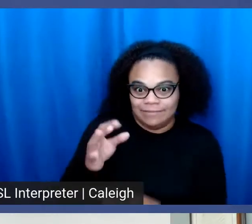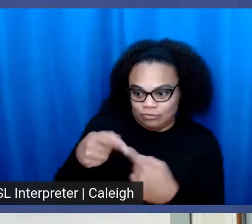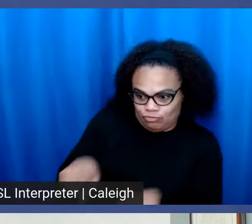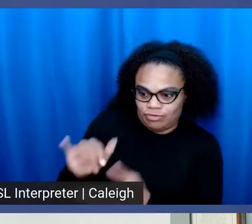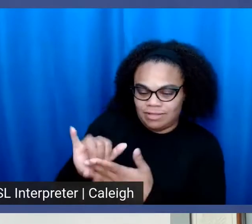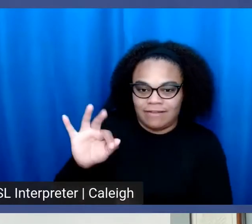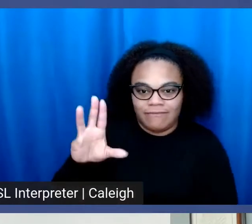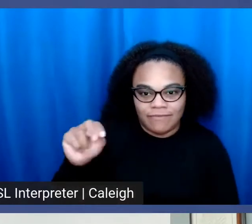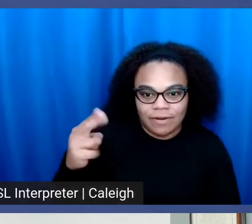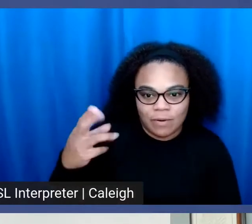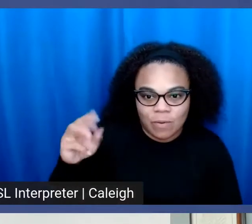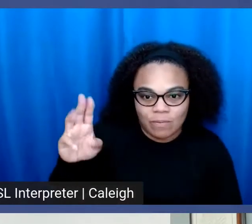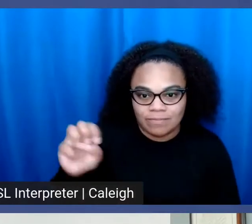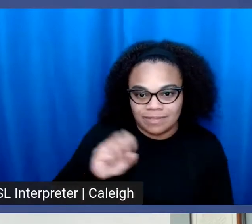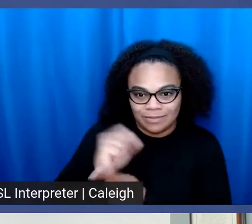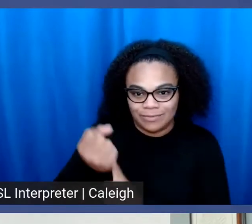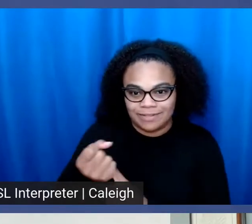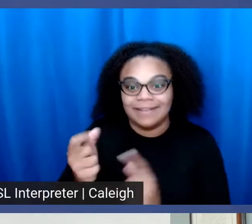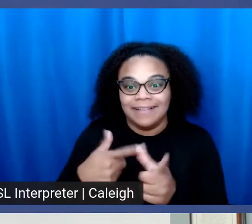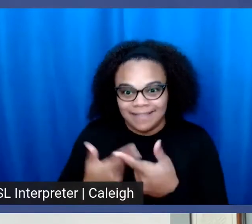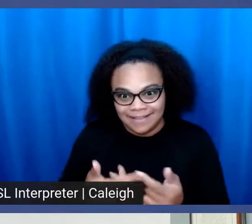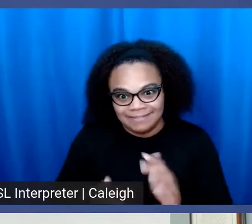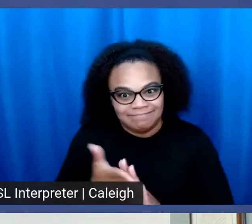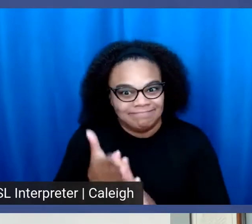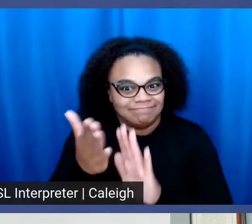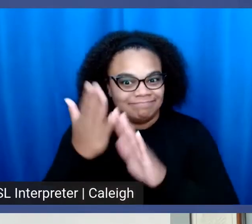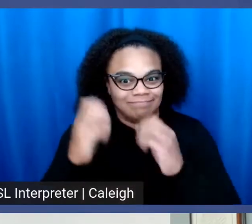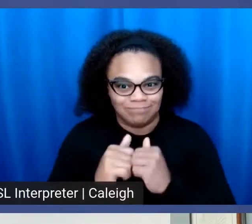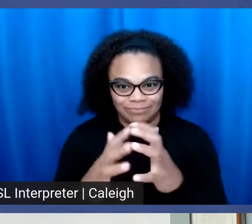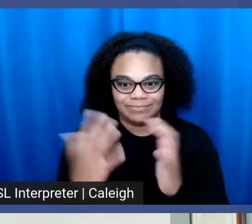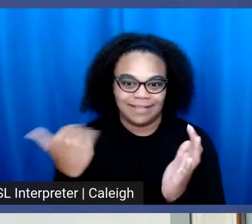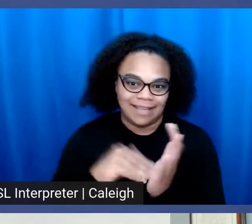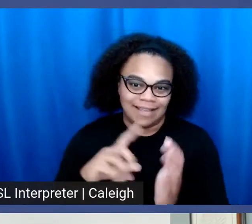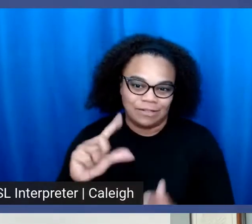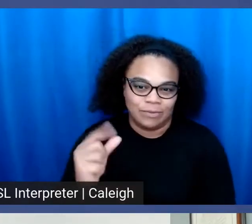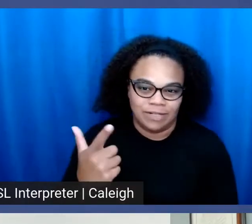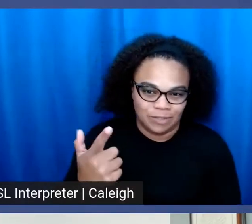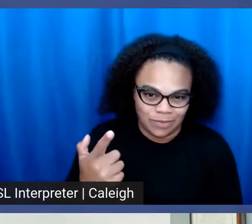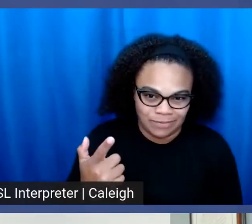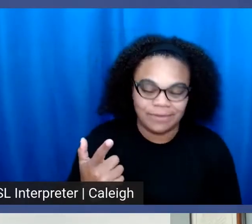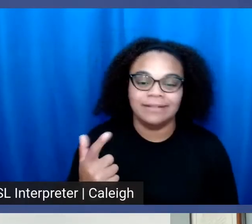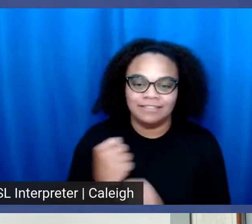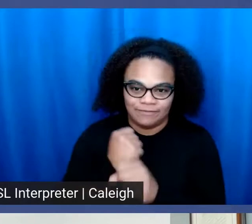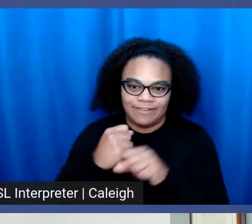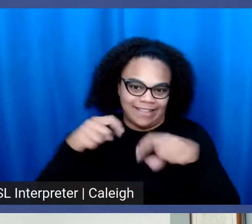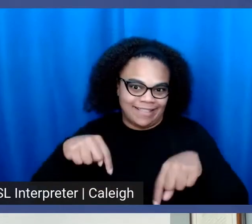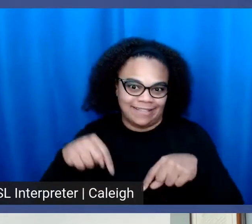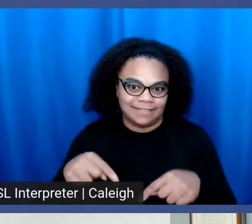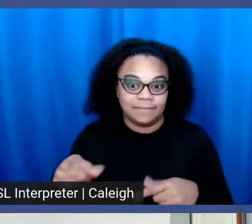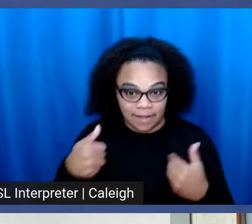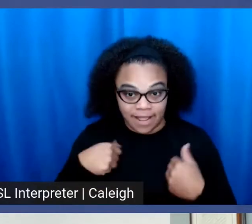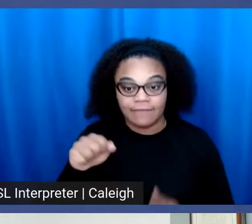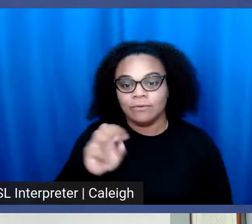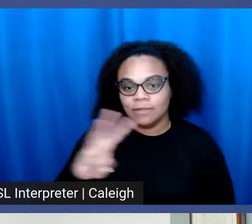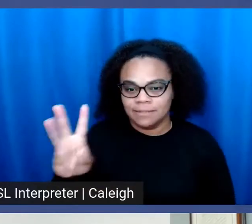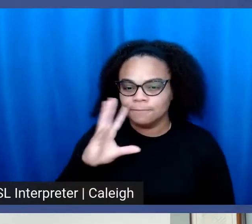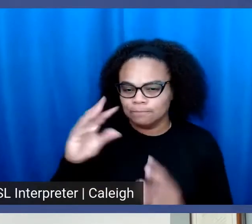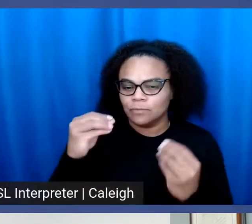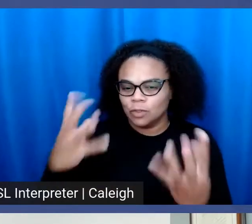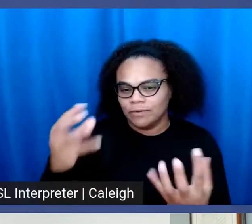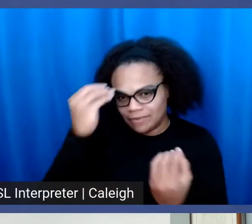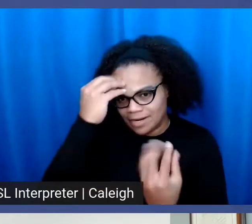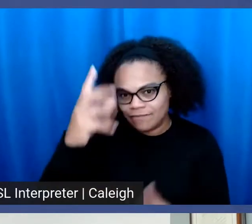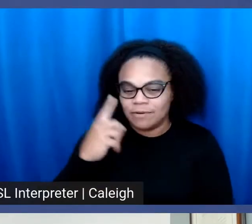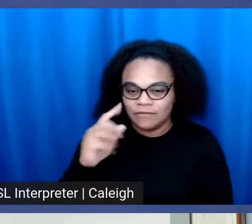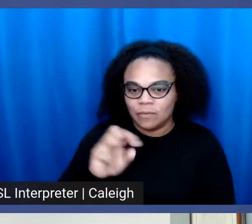we reinvigorated in 2021, got the band together again in 2021 to fight this. And they have a website. I will provide information on